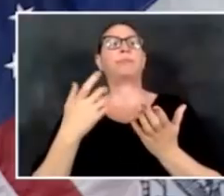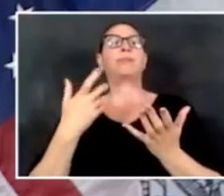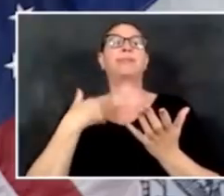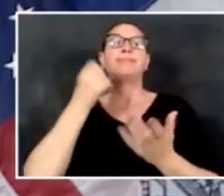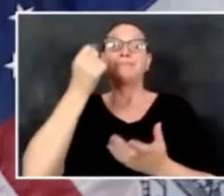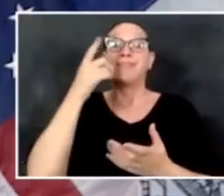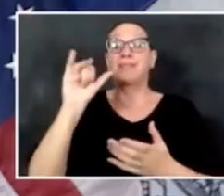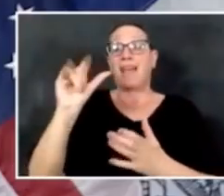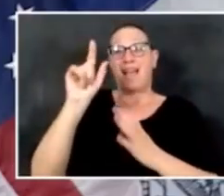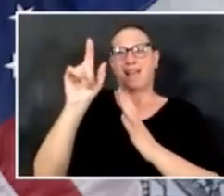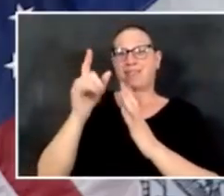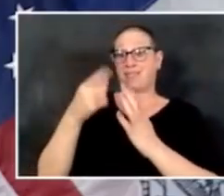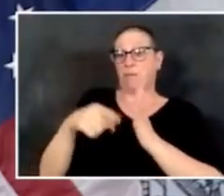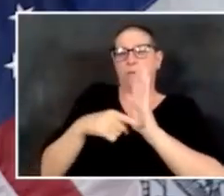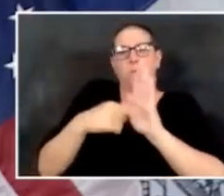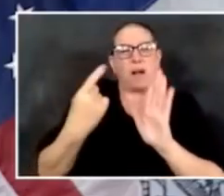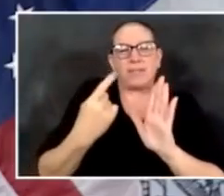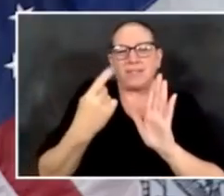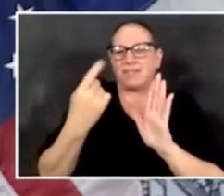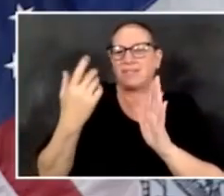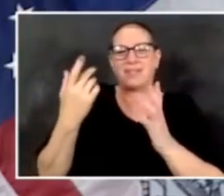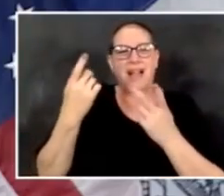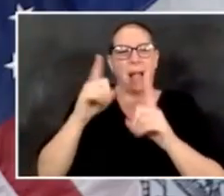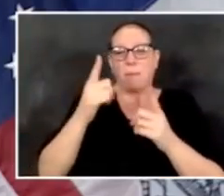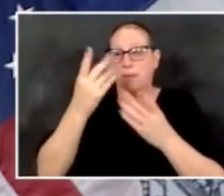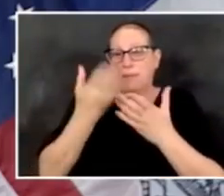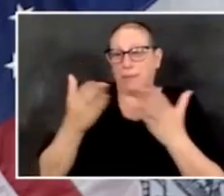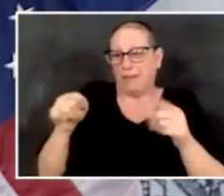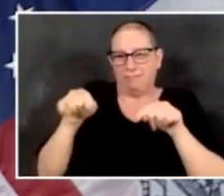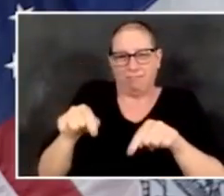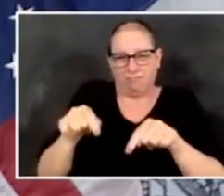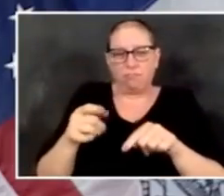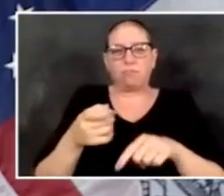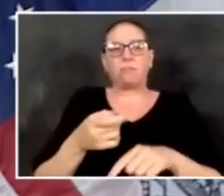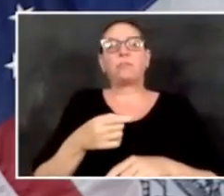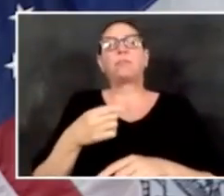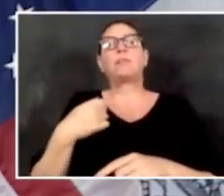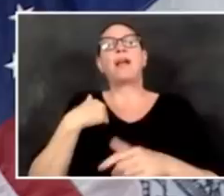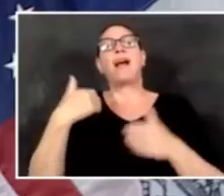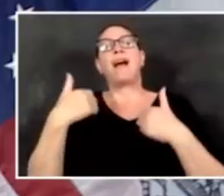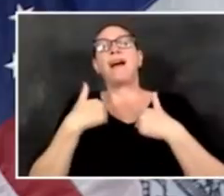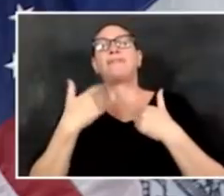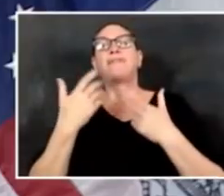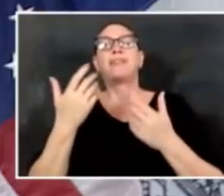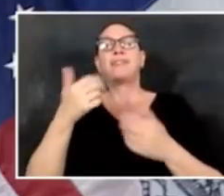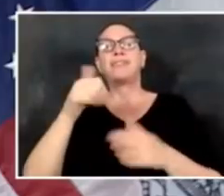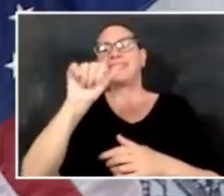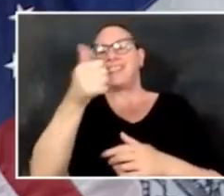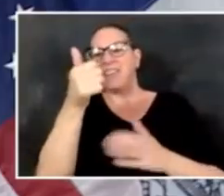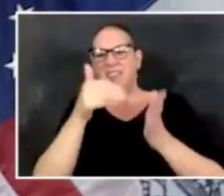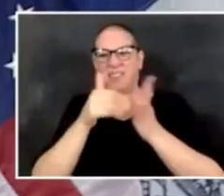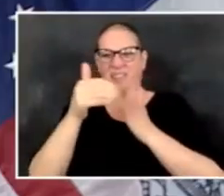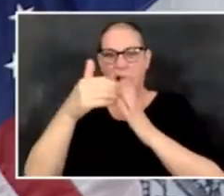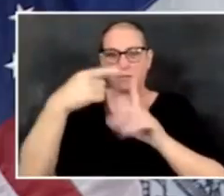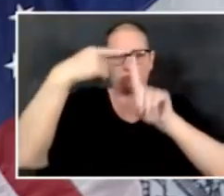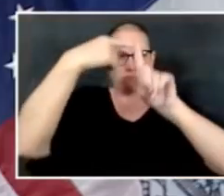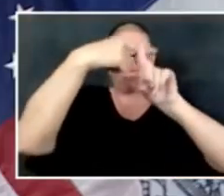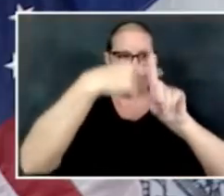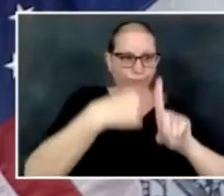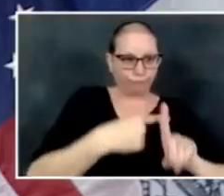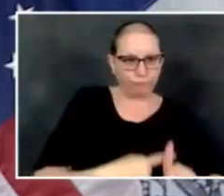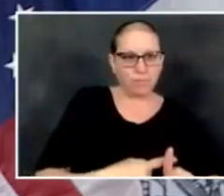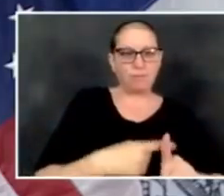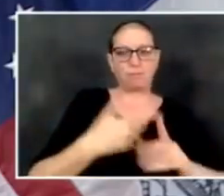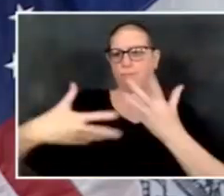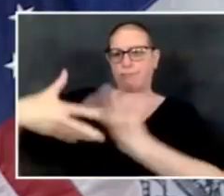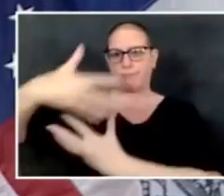thousands and tens of thousands of interactions between police officers and civilians over the last weeks that went very well,